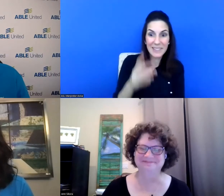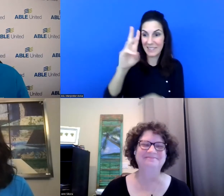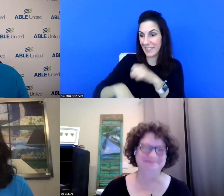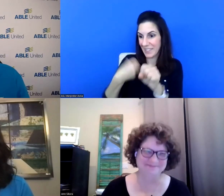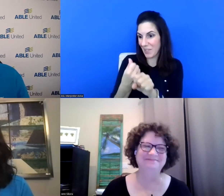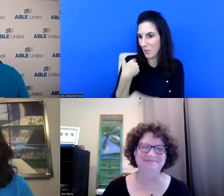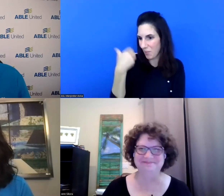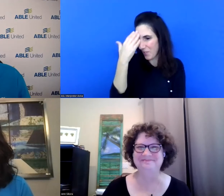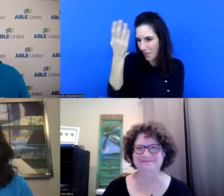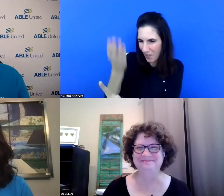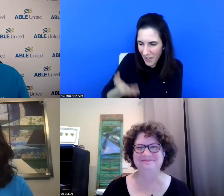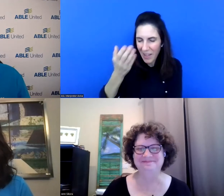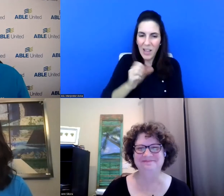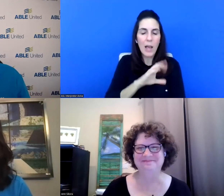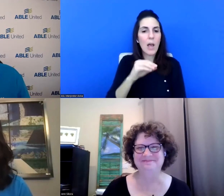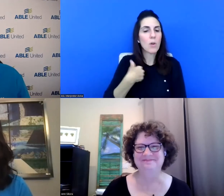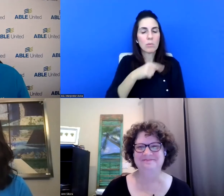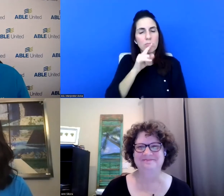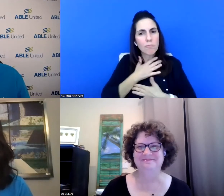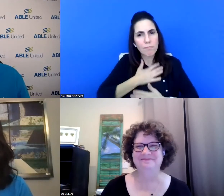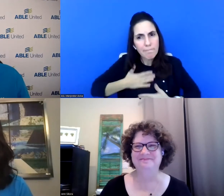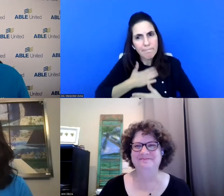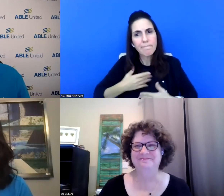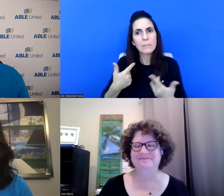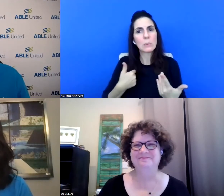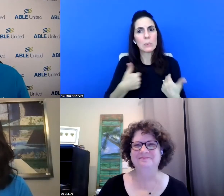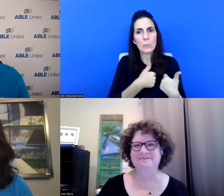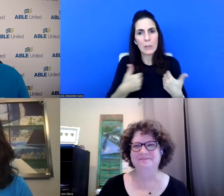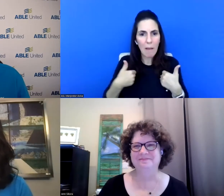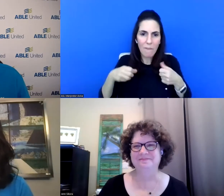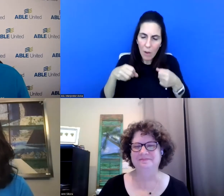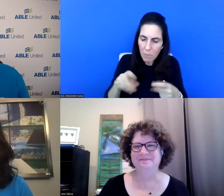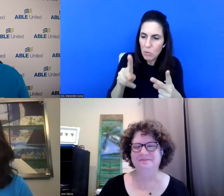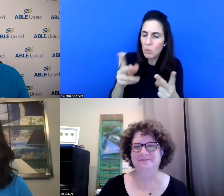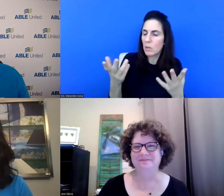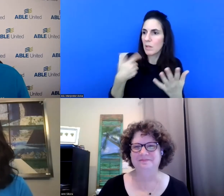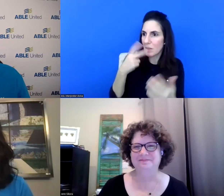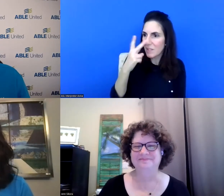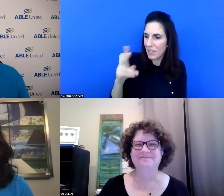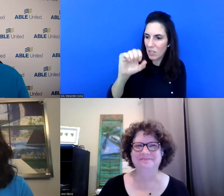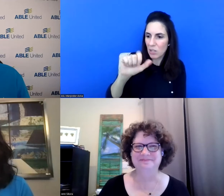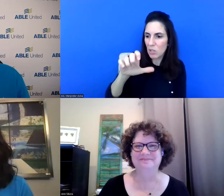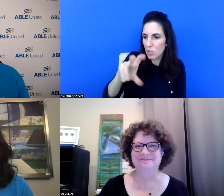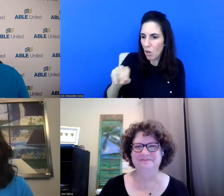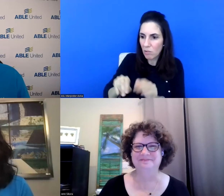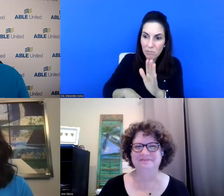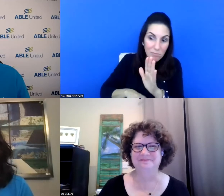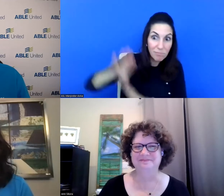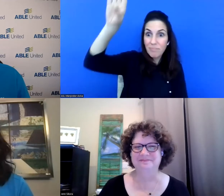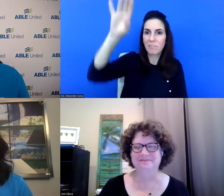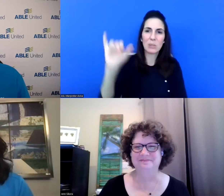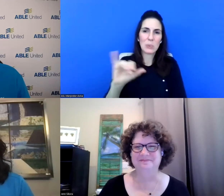now, and have really enjoyed getting the opportunity to watch Sean grow as well.